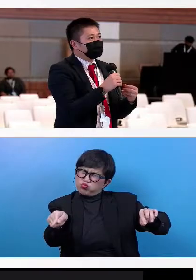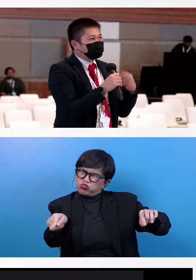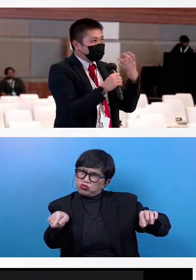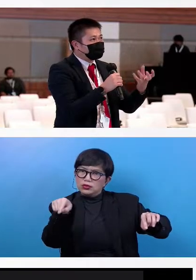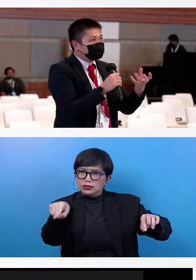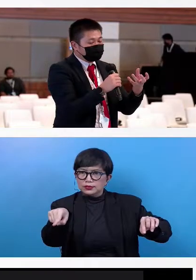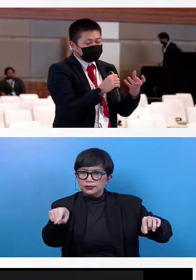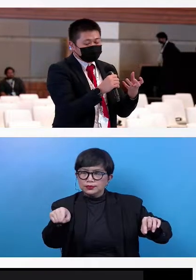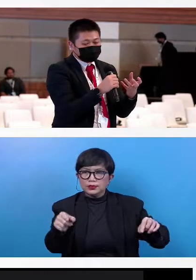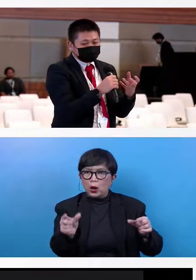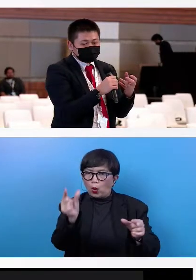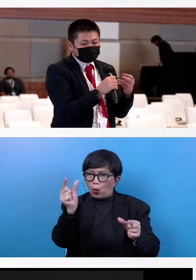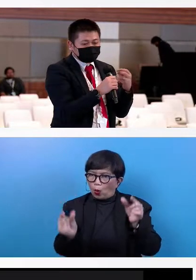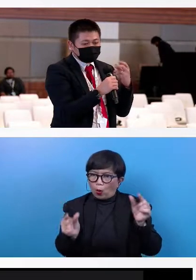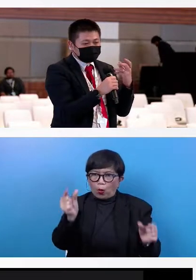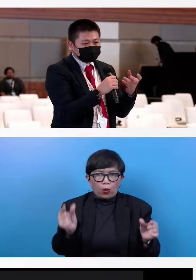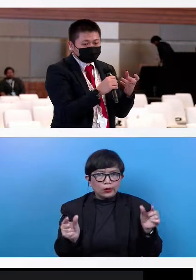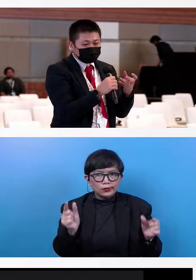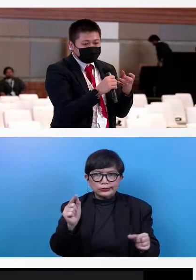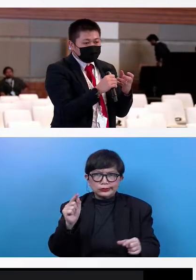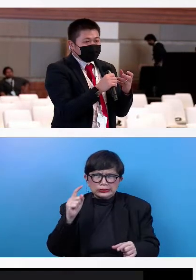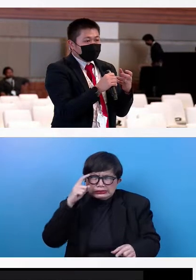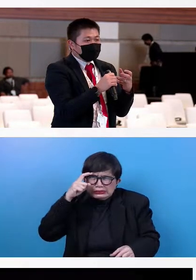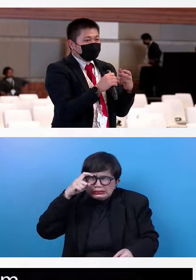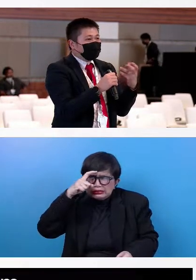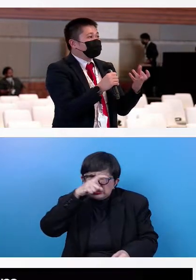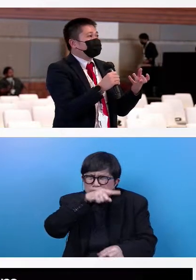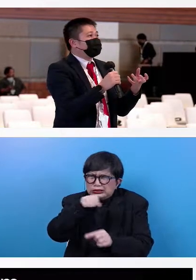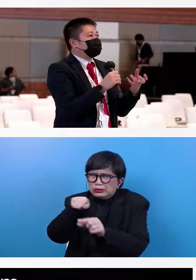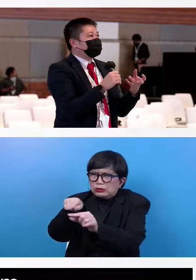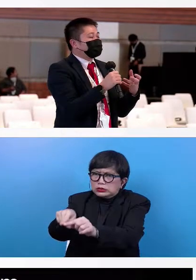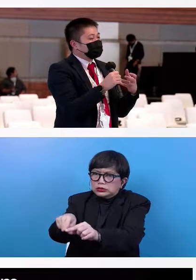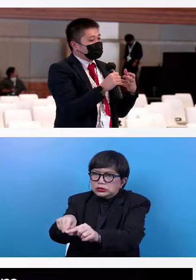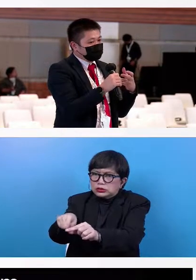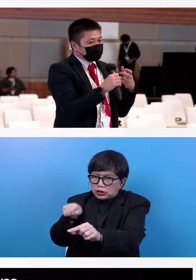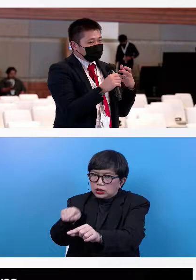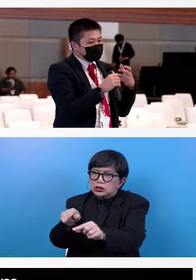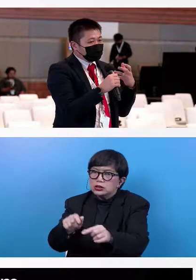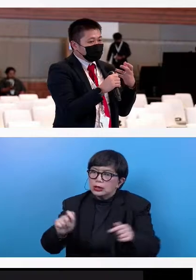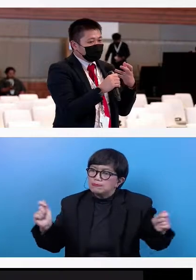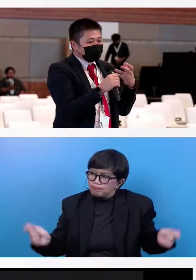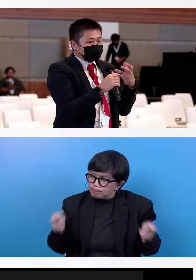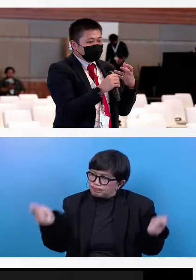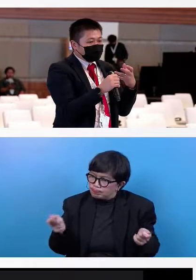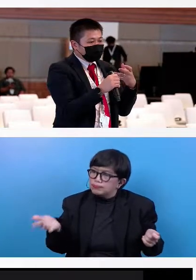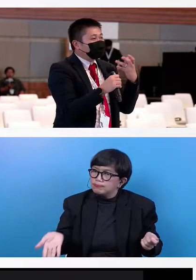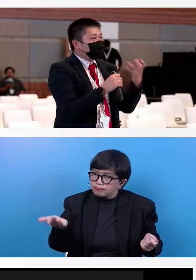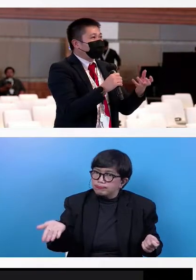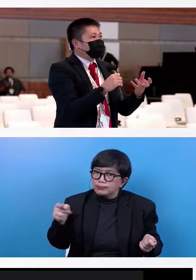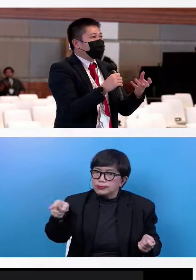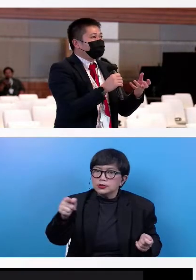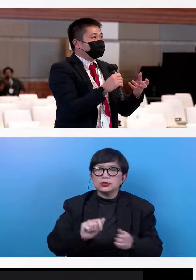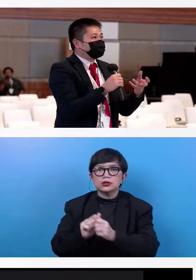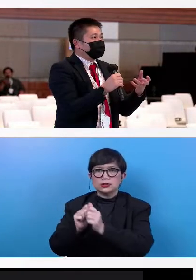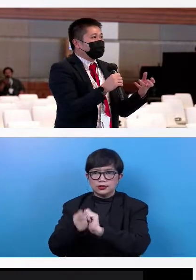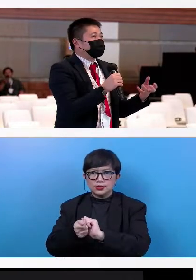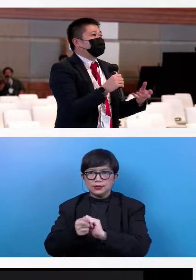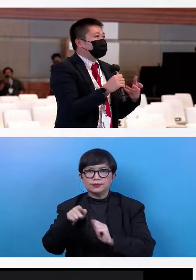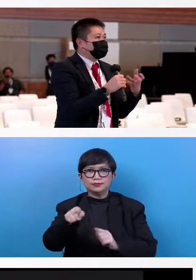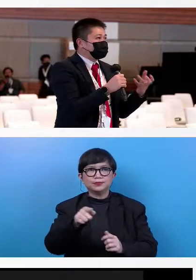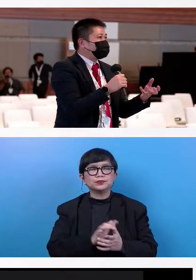the communities around the stress testing, but also we've also seen like kind of the introduction